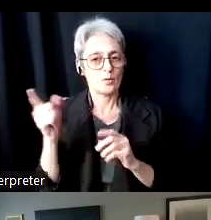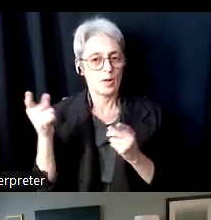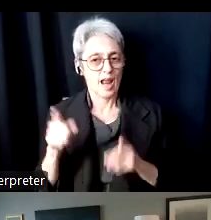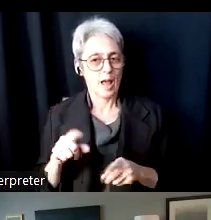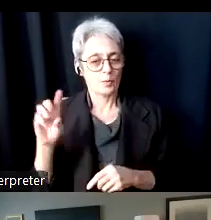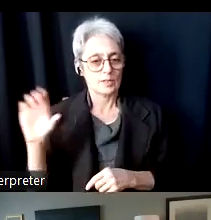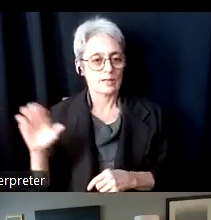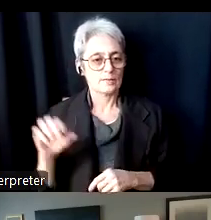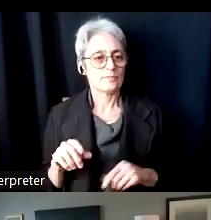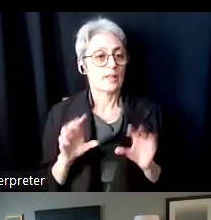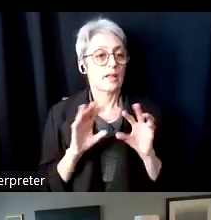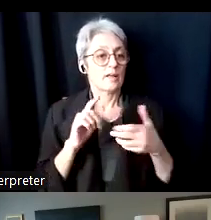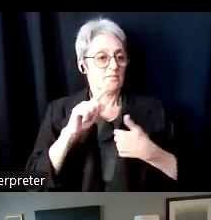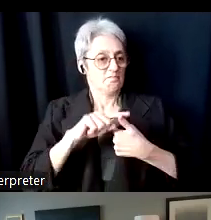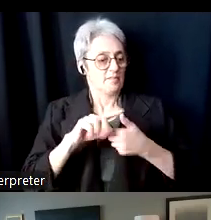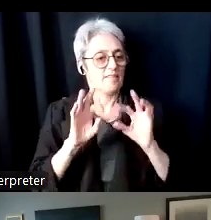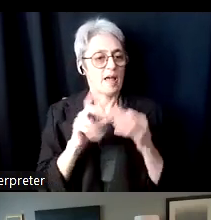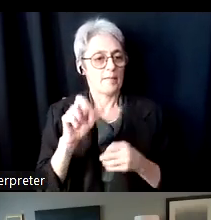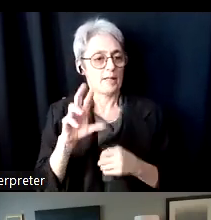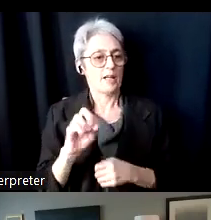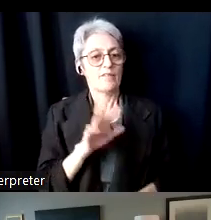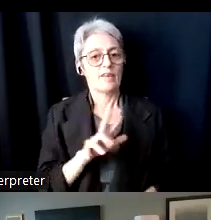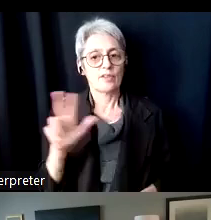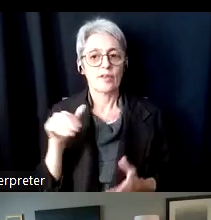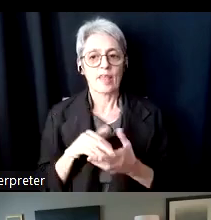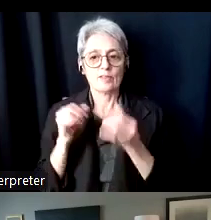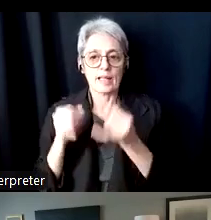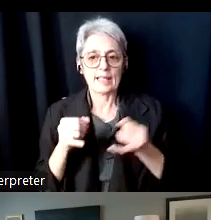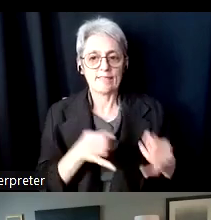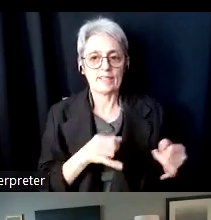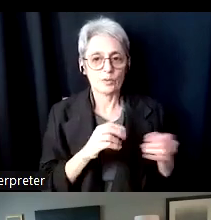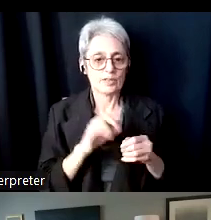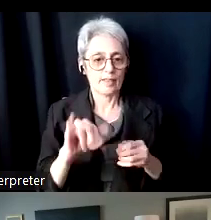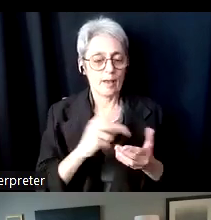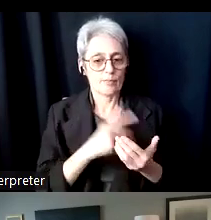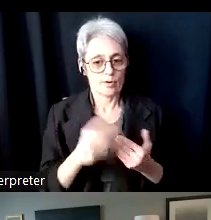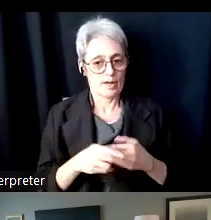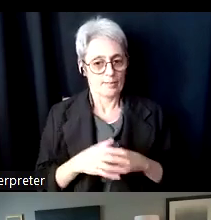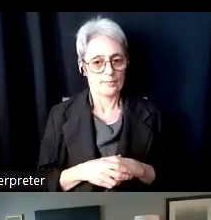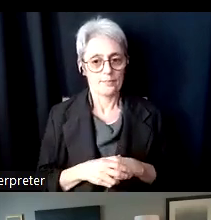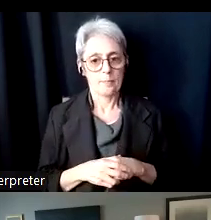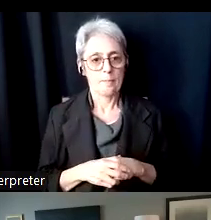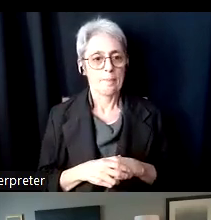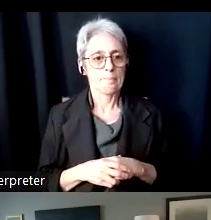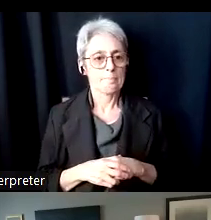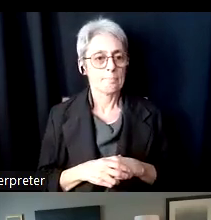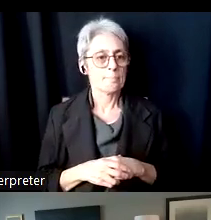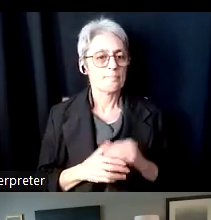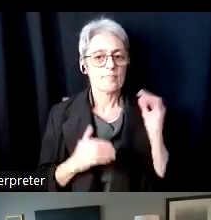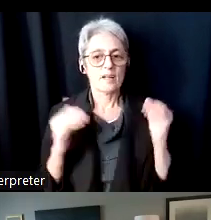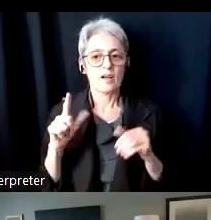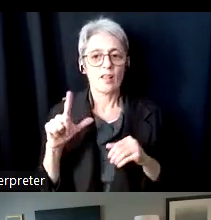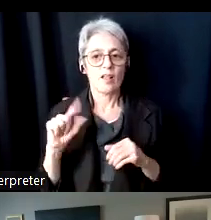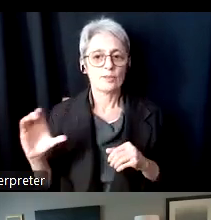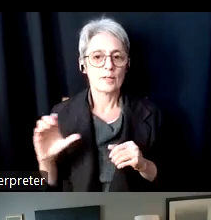are about 53,000 individuals in this program. This is our adult long-term care managed